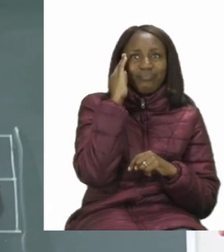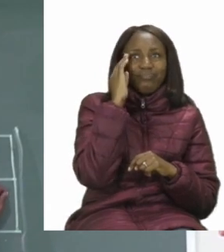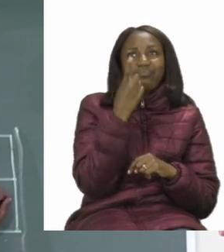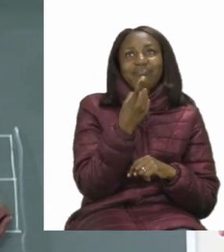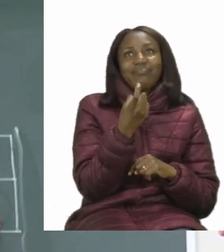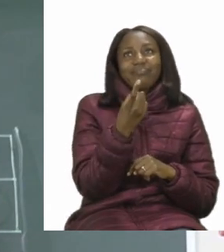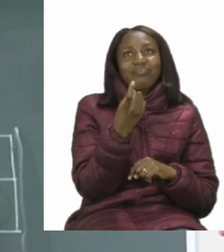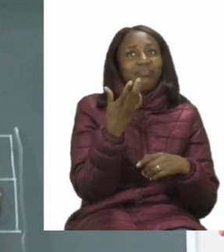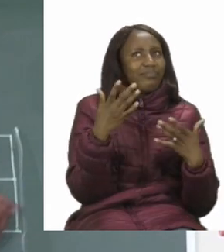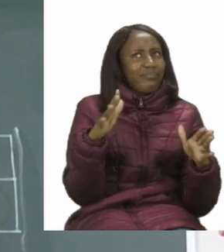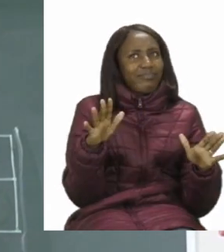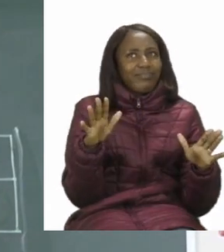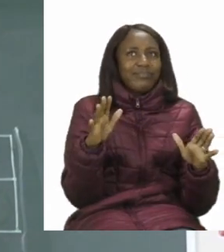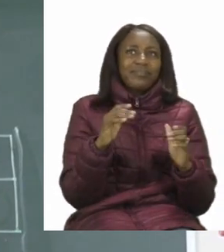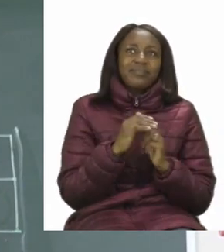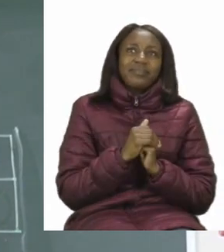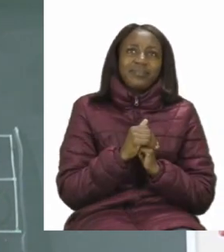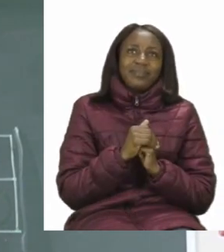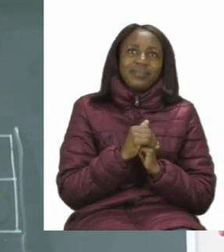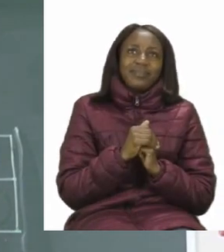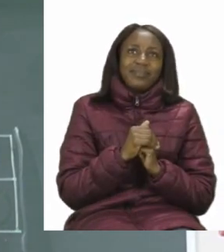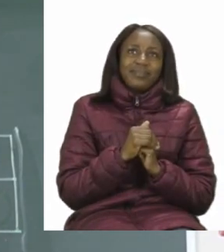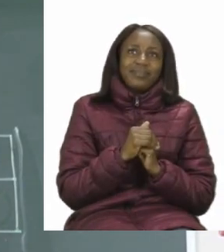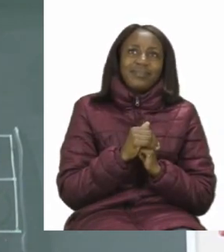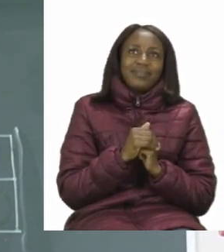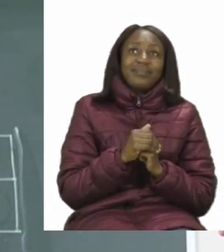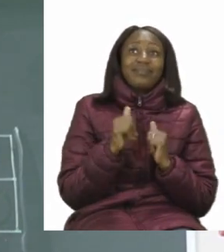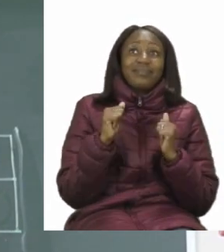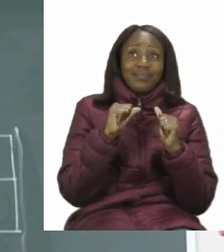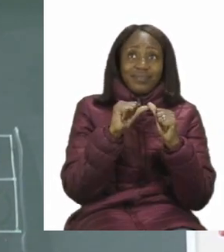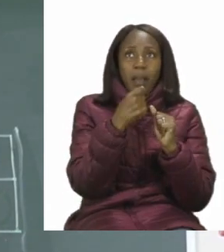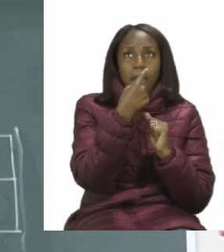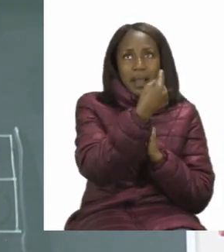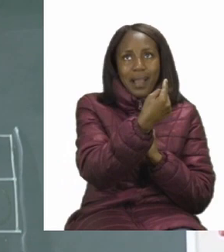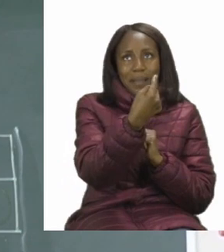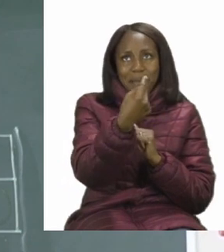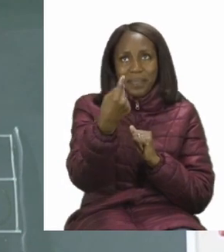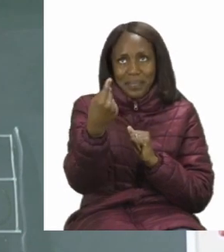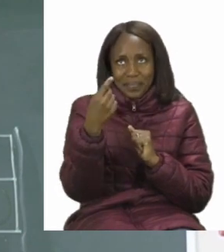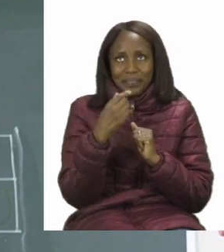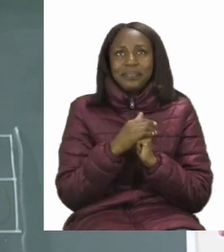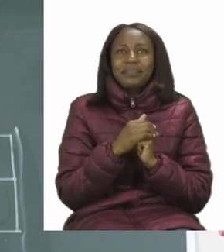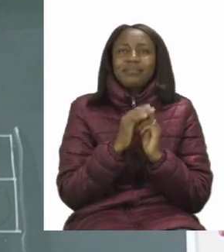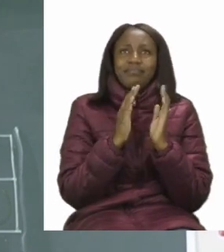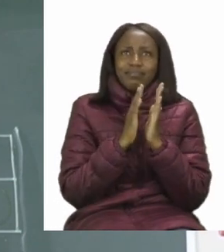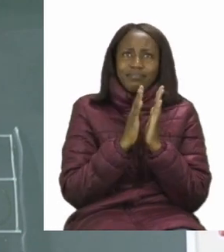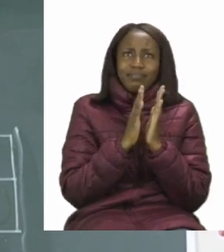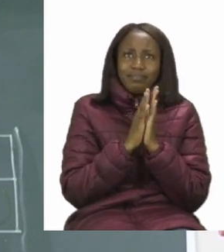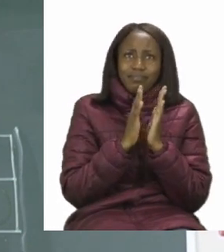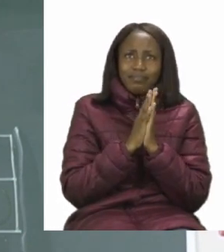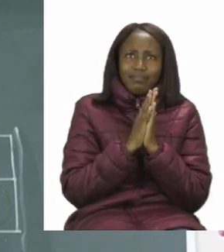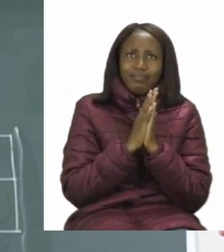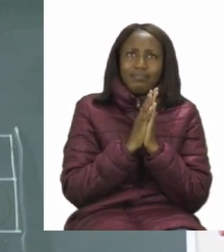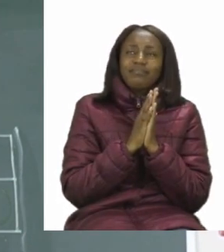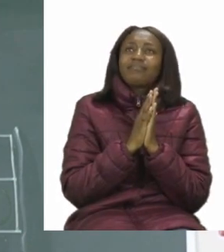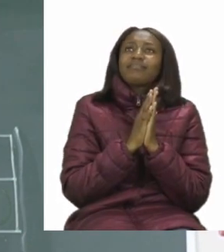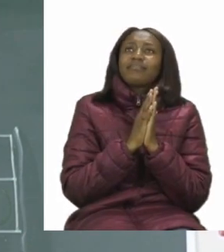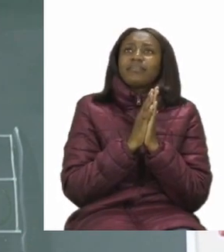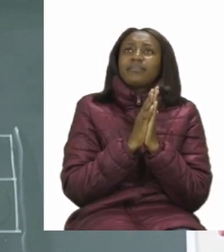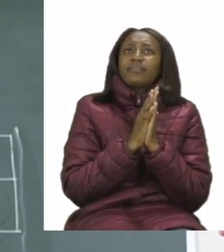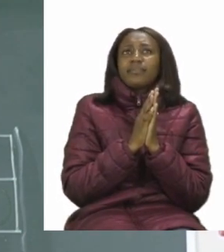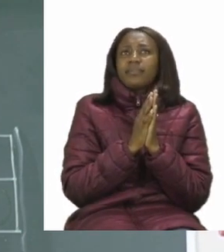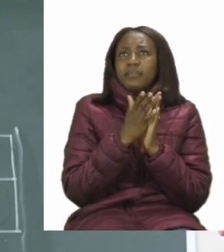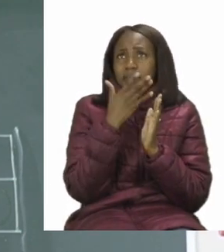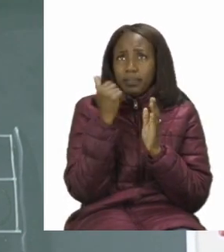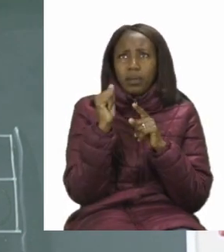10. You can complete the rest by yourself. Make sure that you actually say it out loud like how